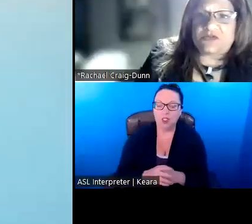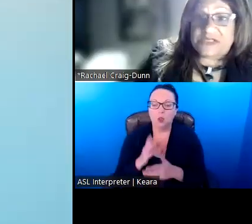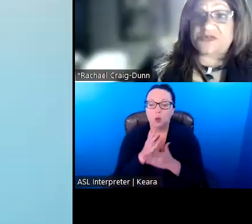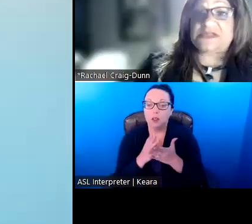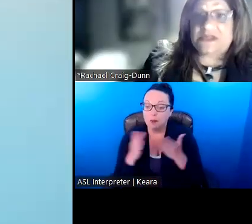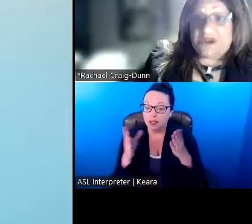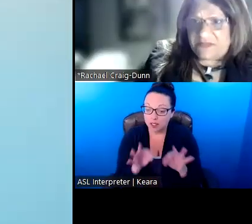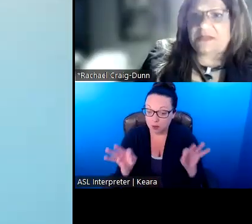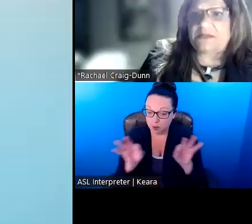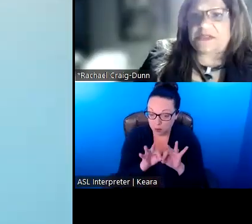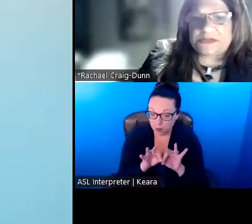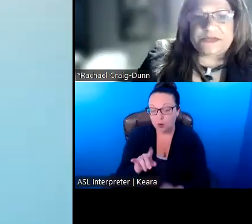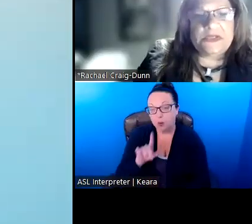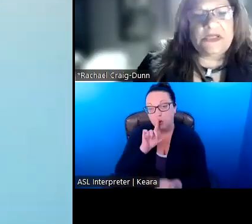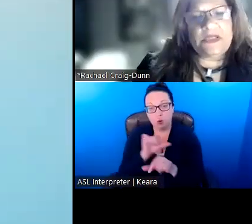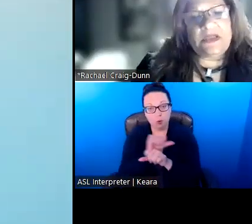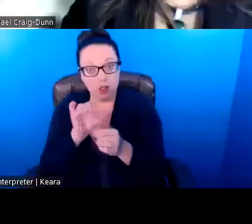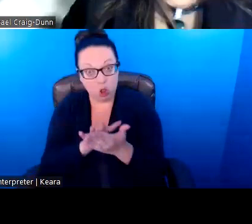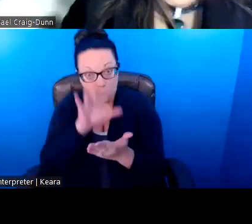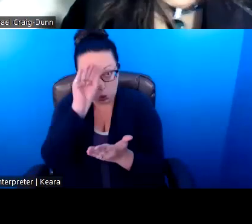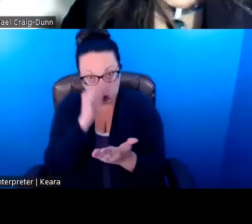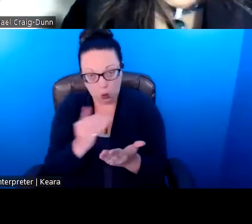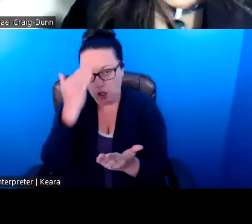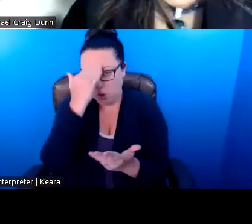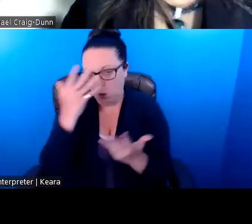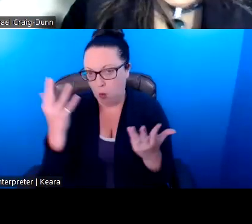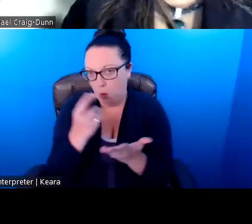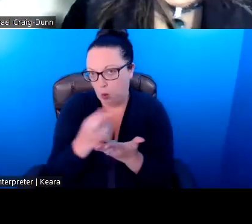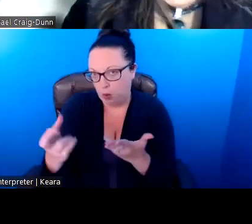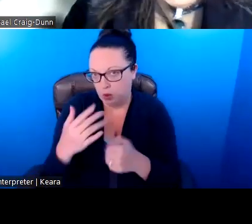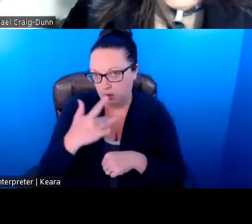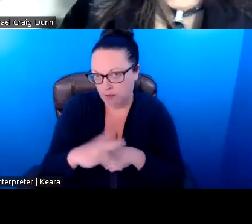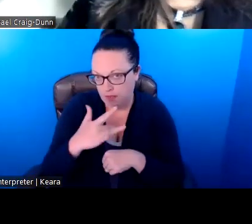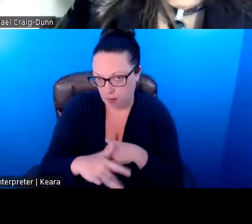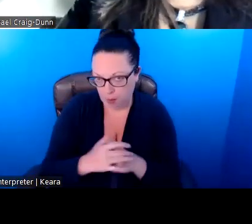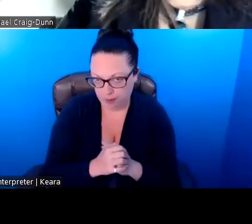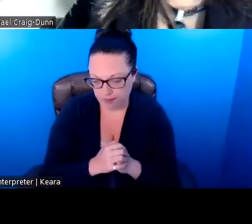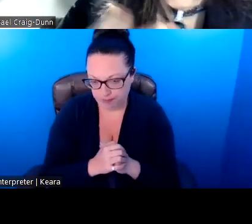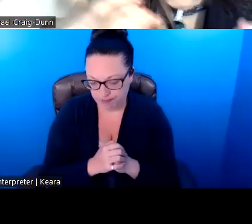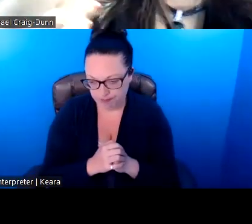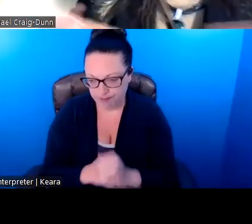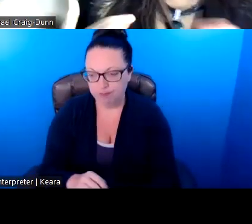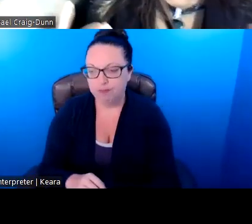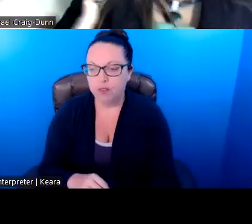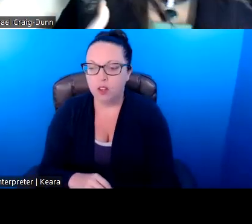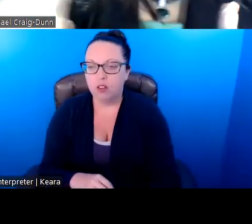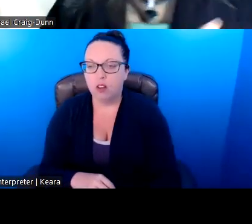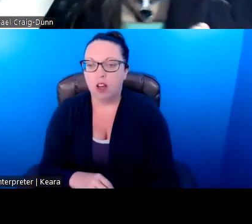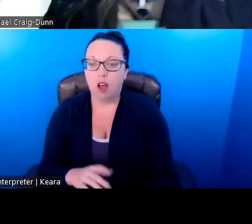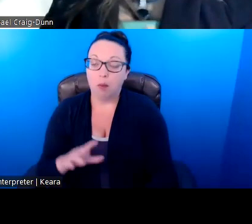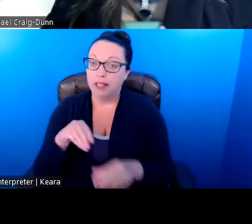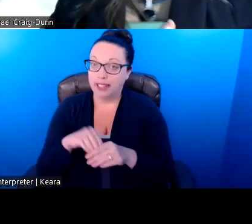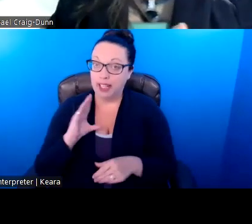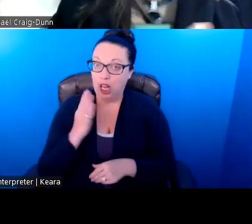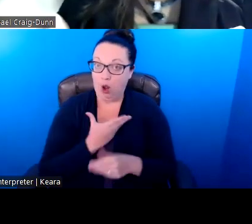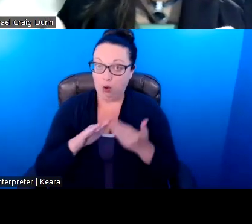what resources are available. Okay, this is a must, as in our community, especially